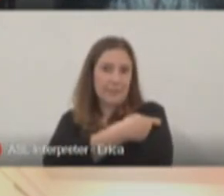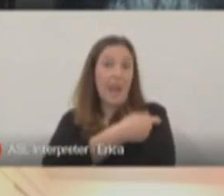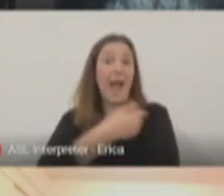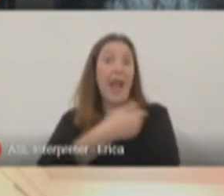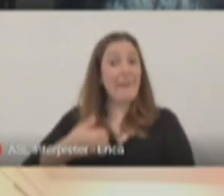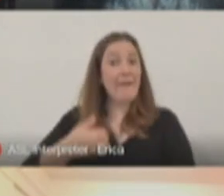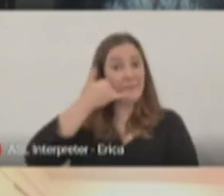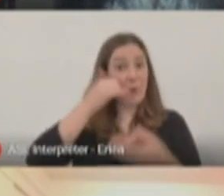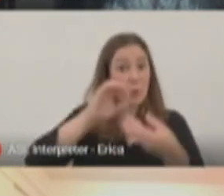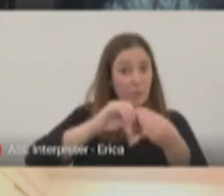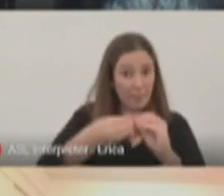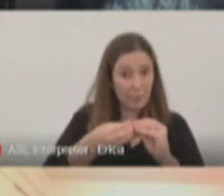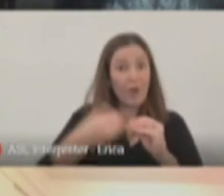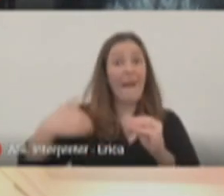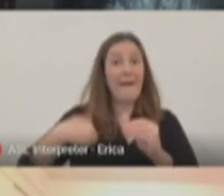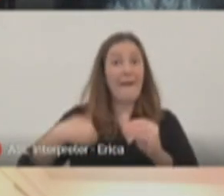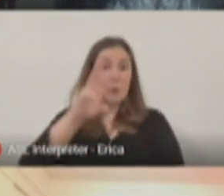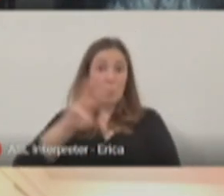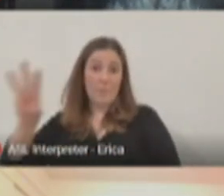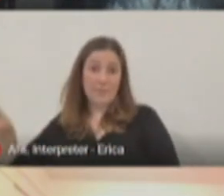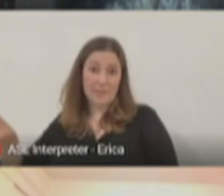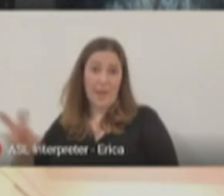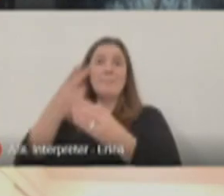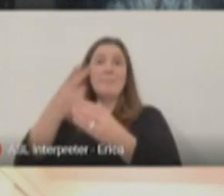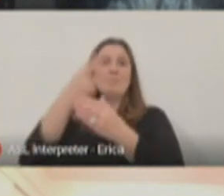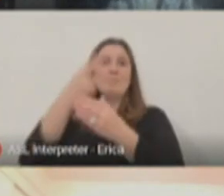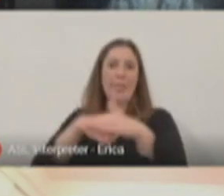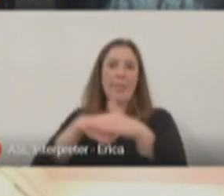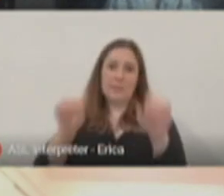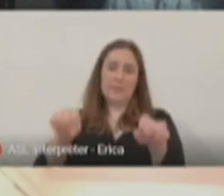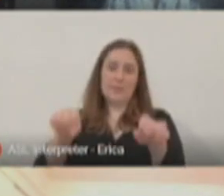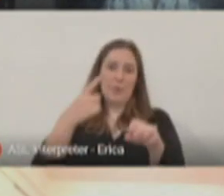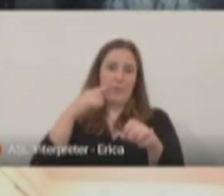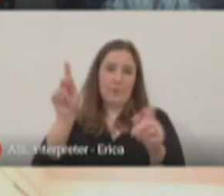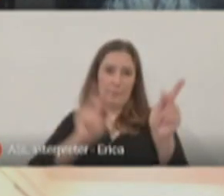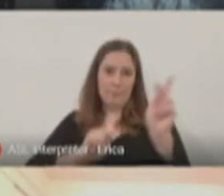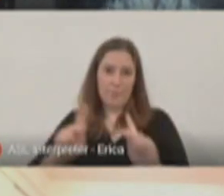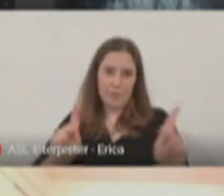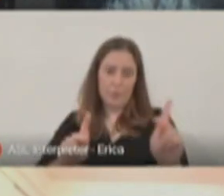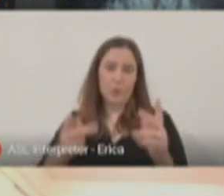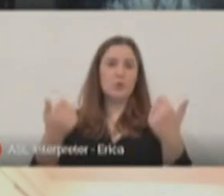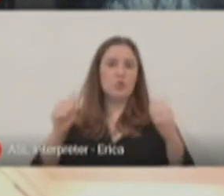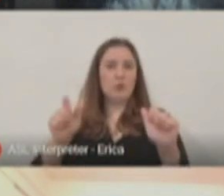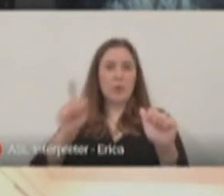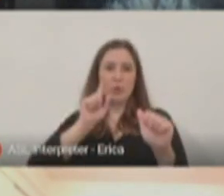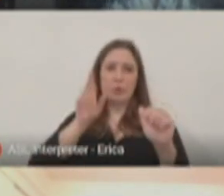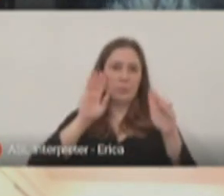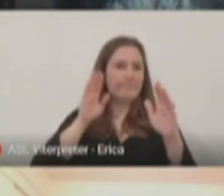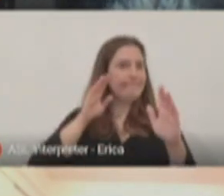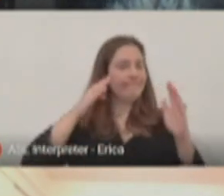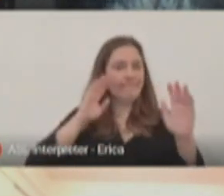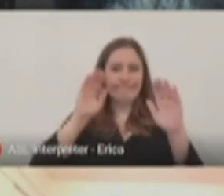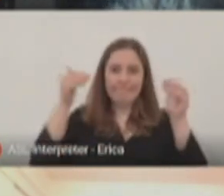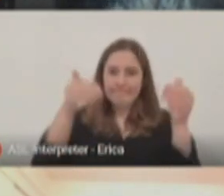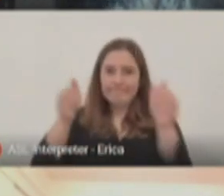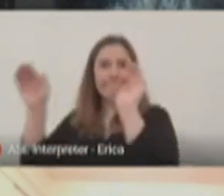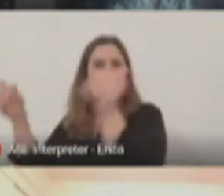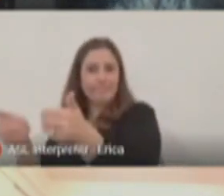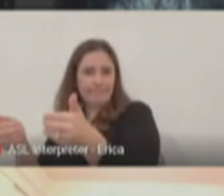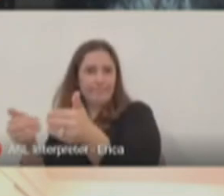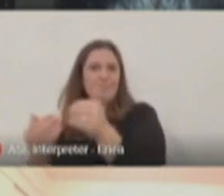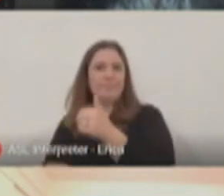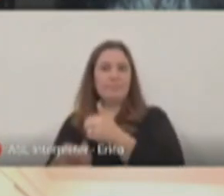website that's accessible for folks that's really trying to target those communities who've been disproportionately impacted. So